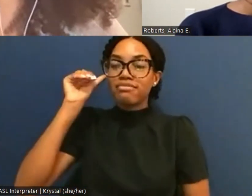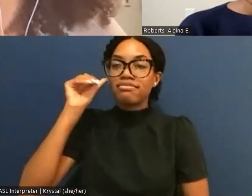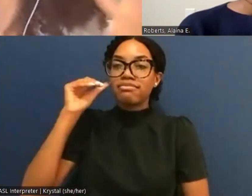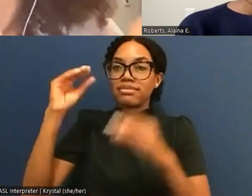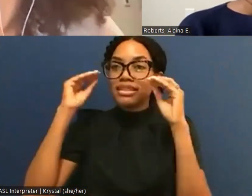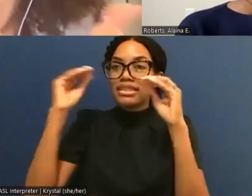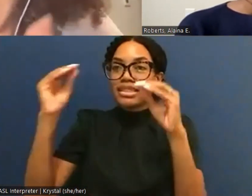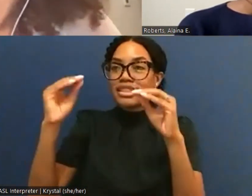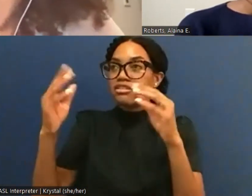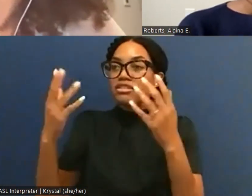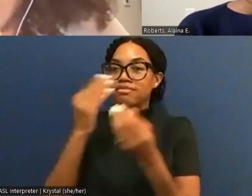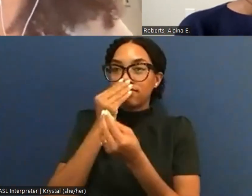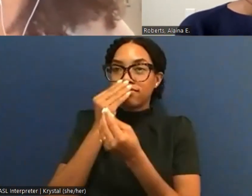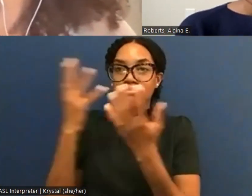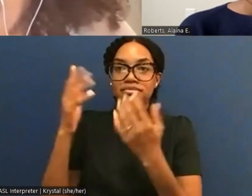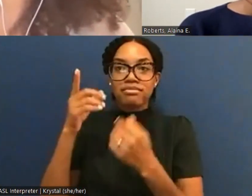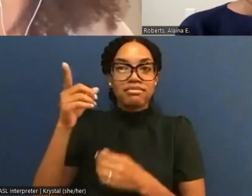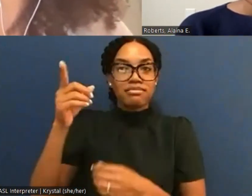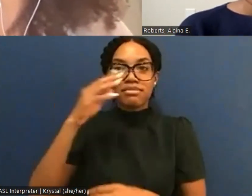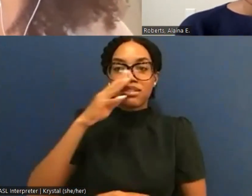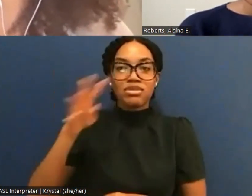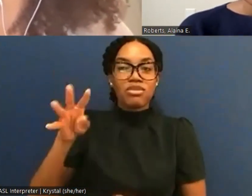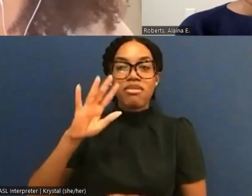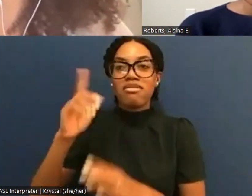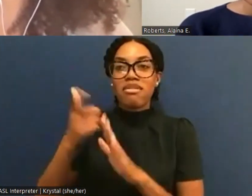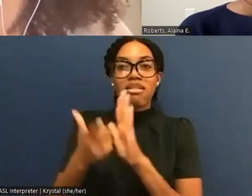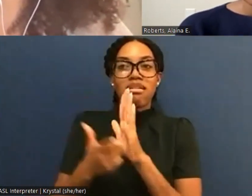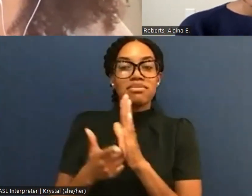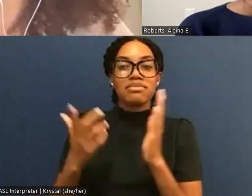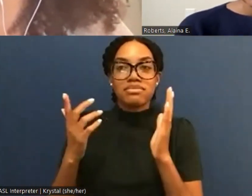law, recognizing that you teach this truth every day too?